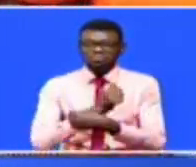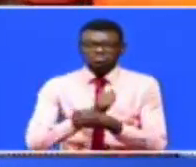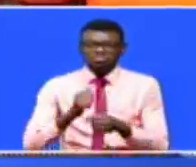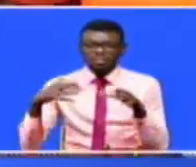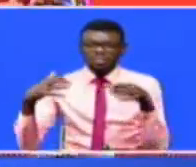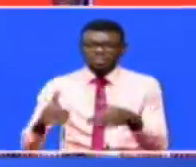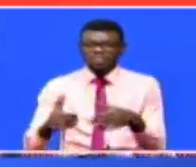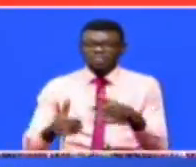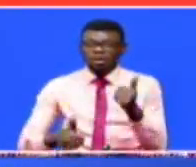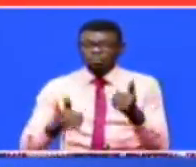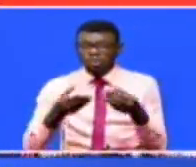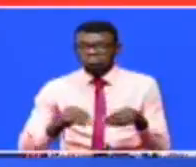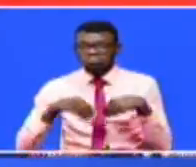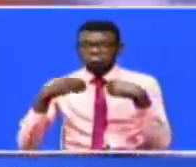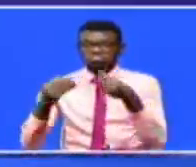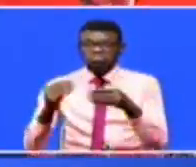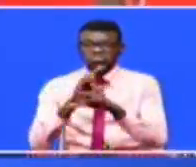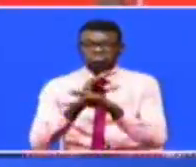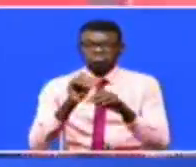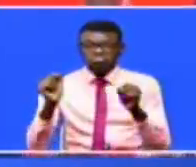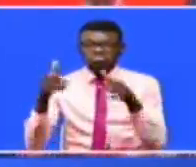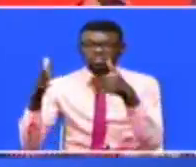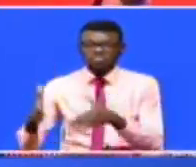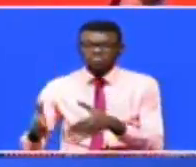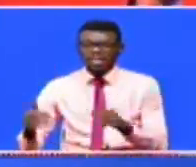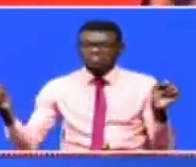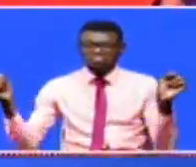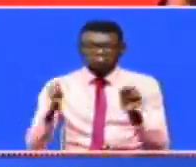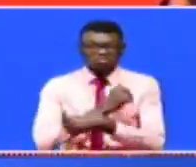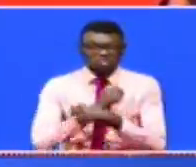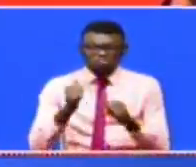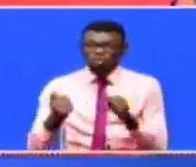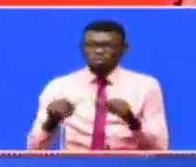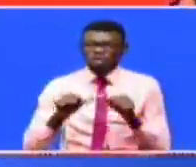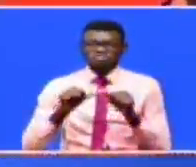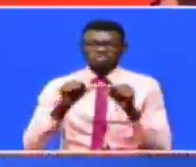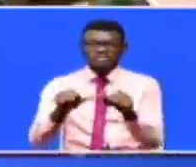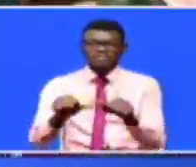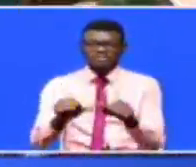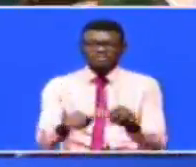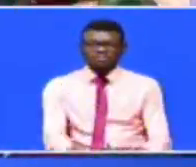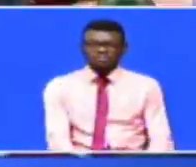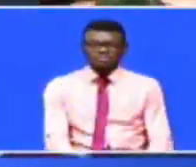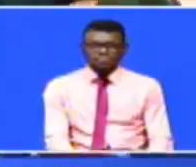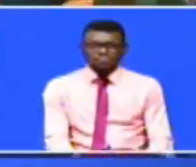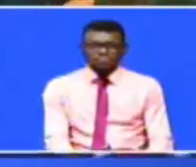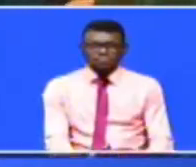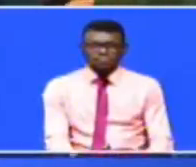presidential candidate in that election is ineligible for consideration should the coalition agreement be renewed.